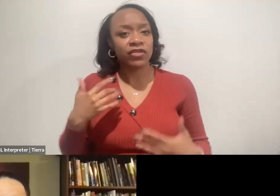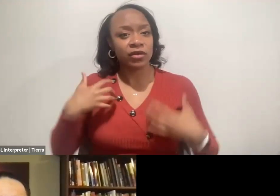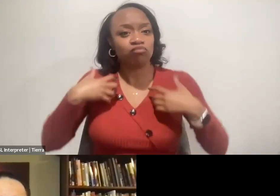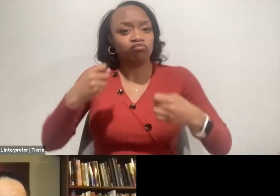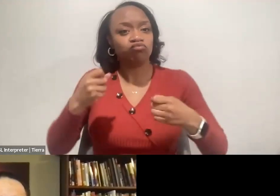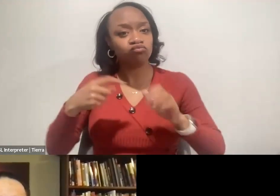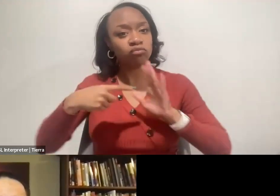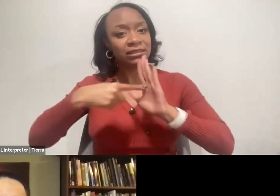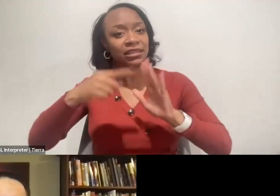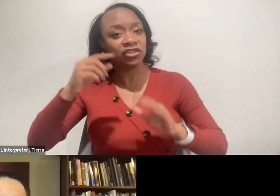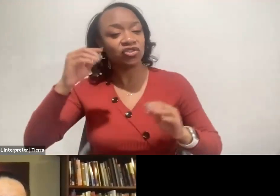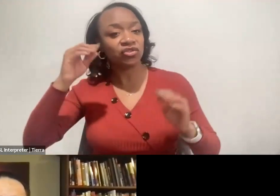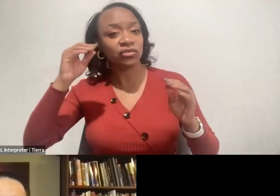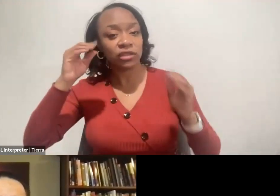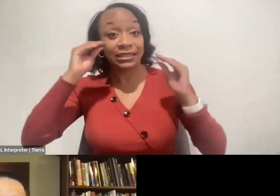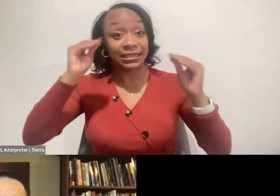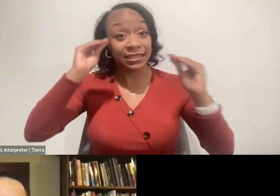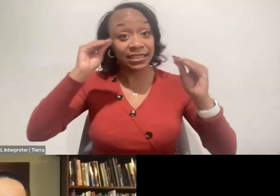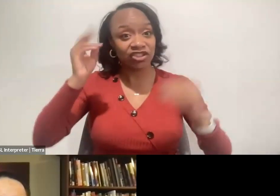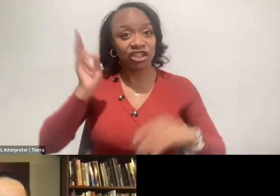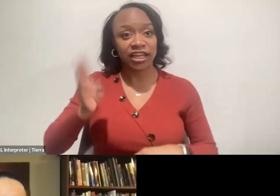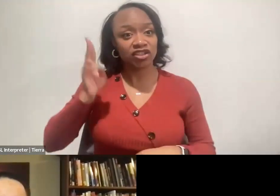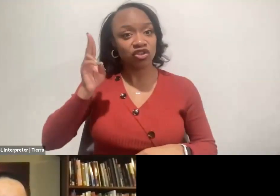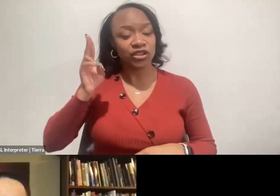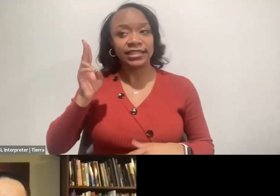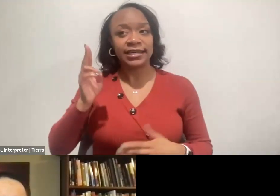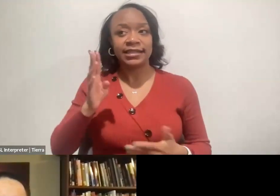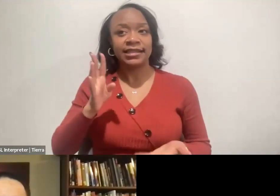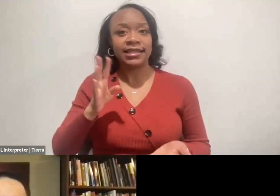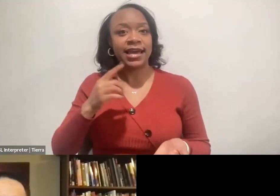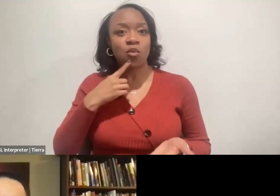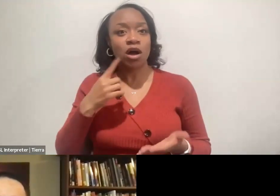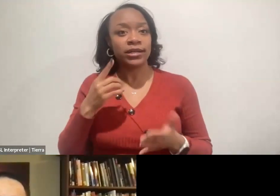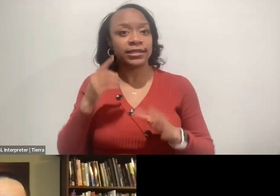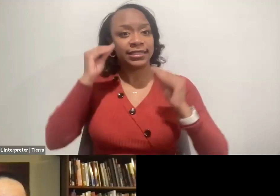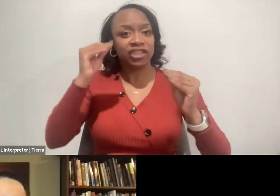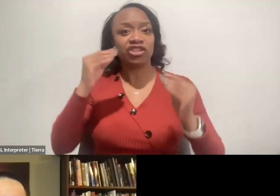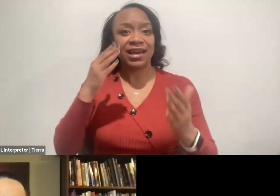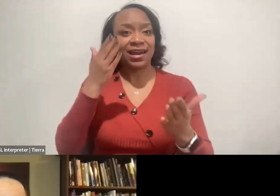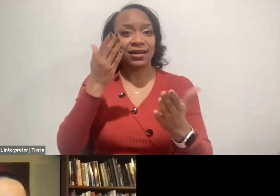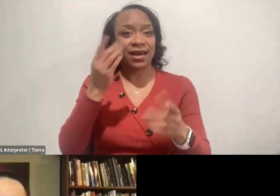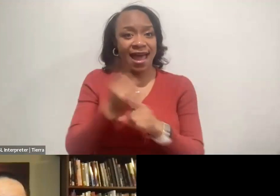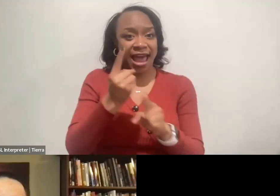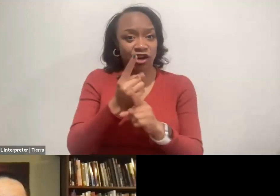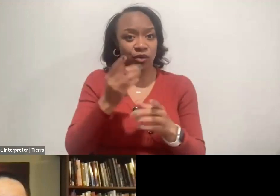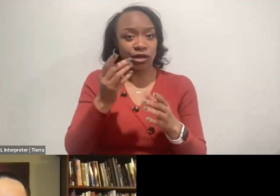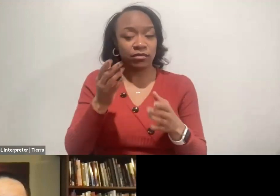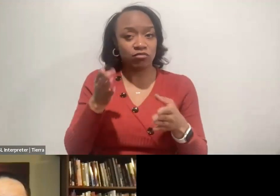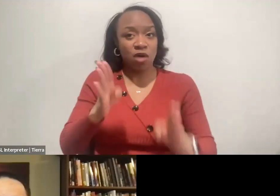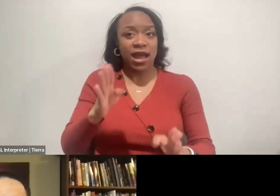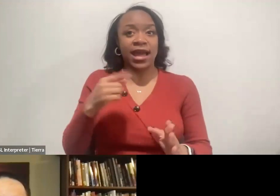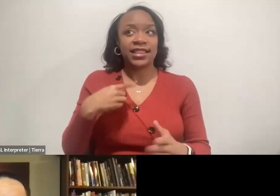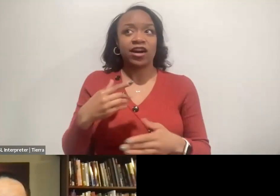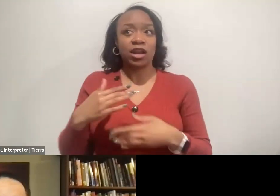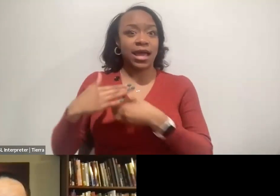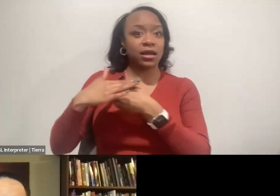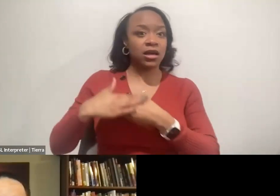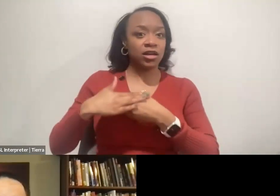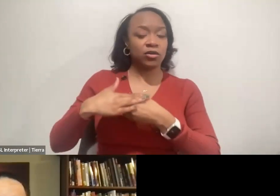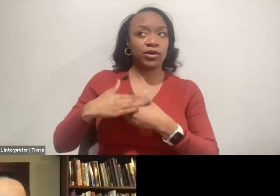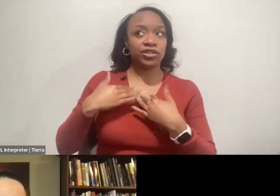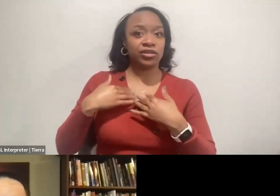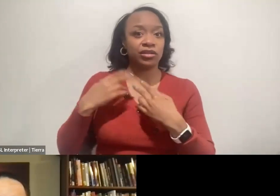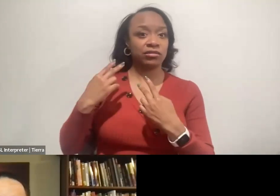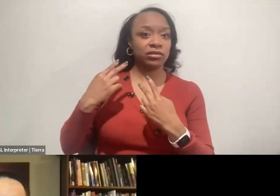refer to current events in a matter of fact, accurate way are under pressure. And so I think it's